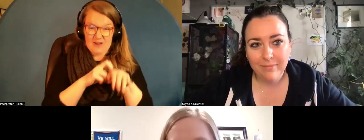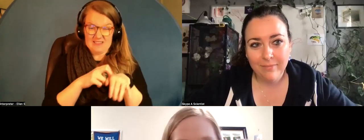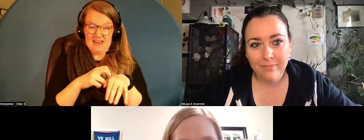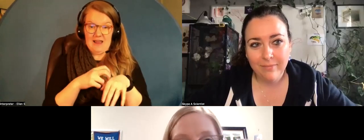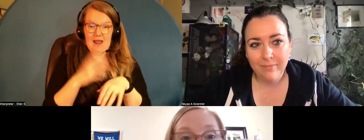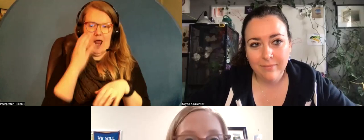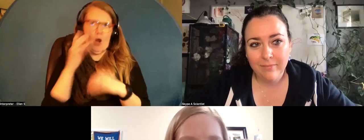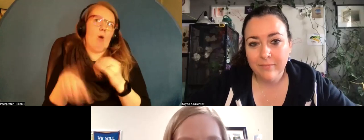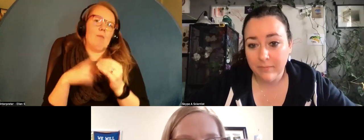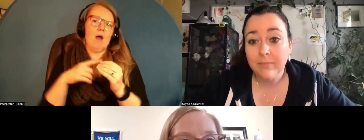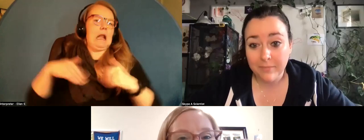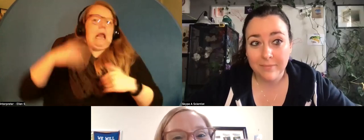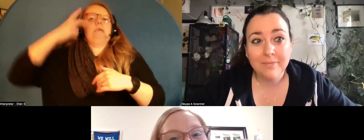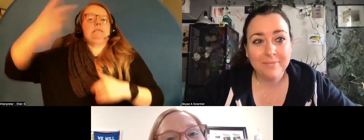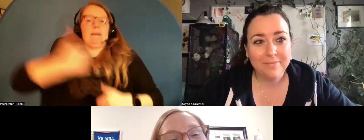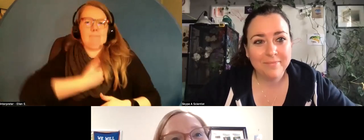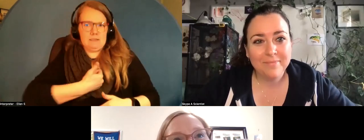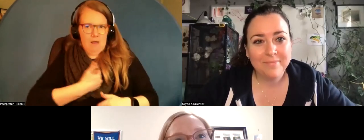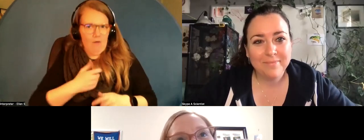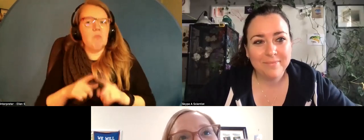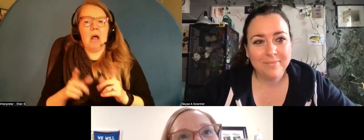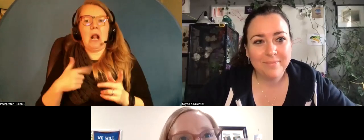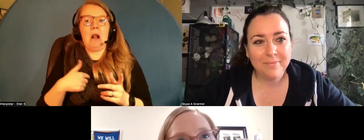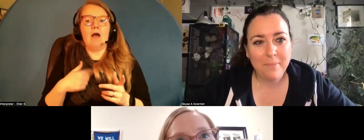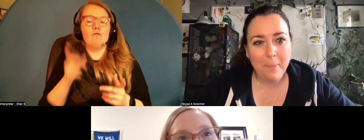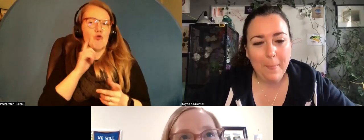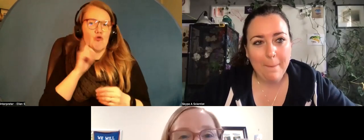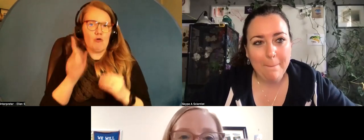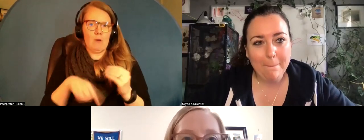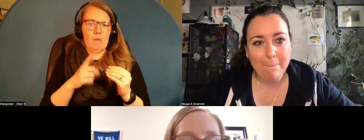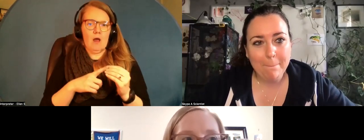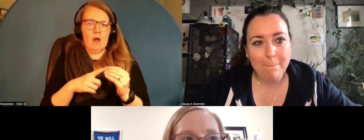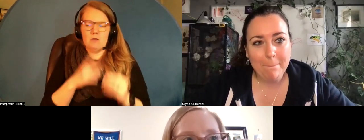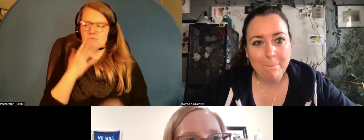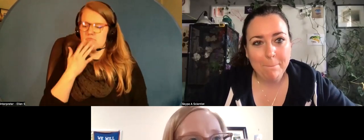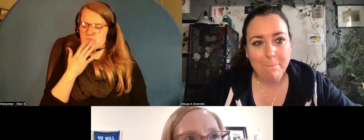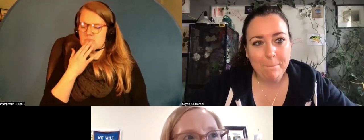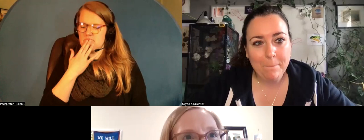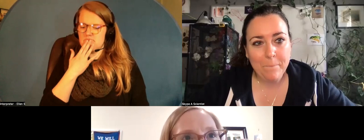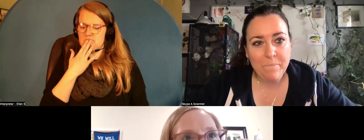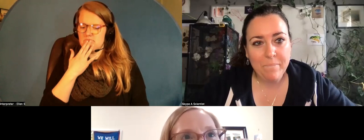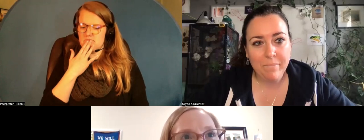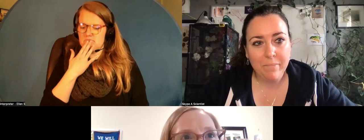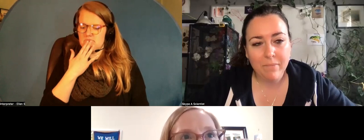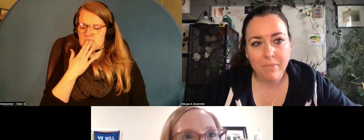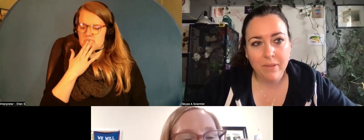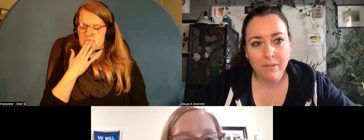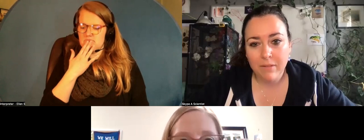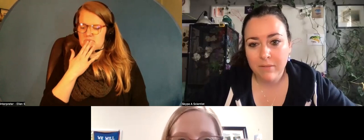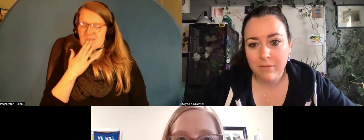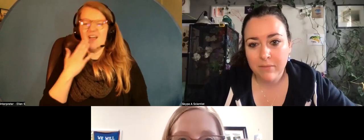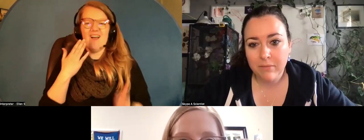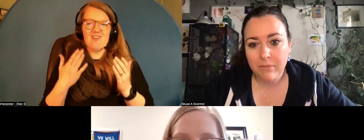aware of, because I teach parasitology too. Oh my, probably